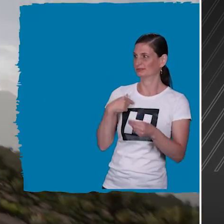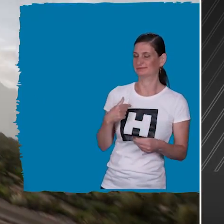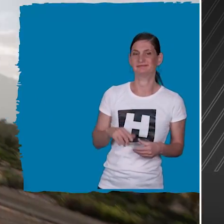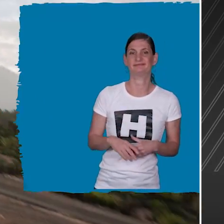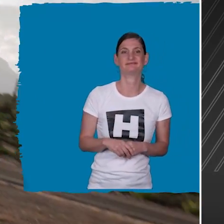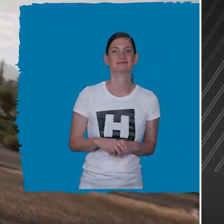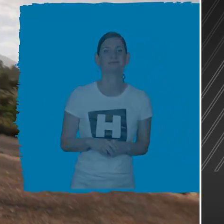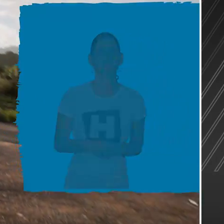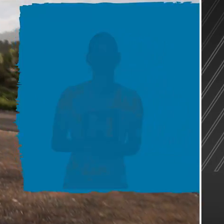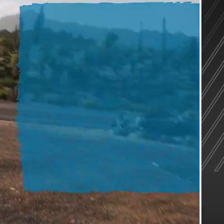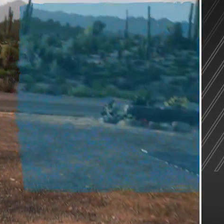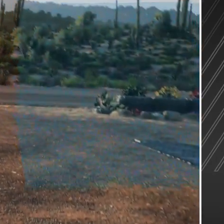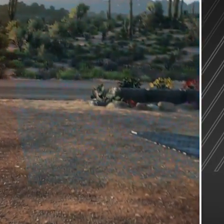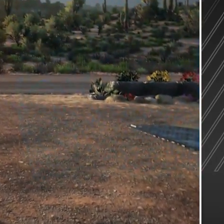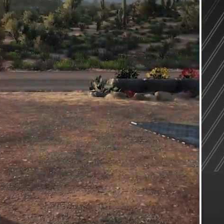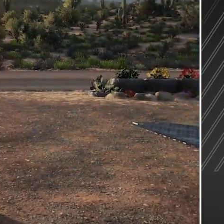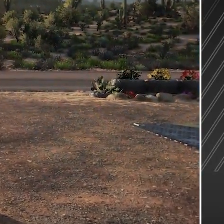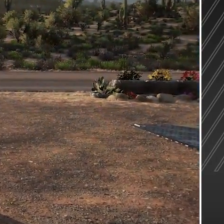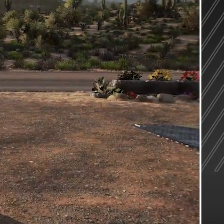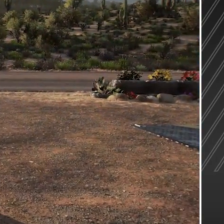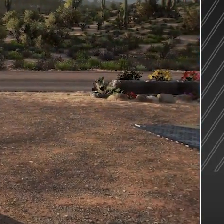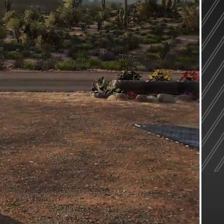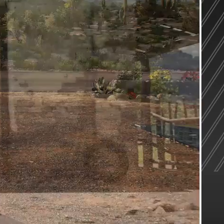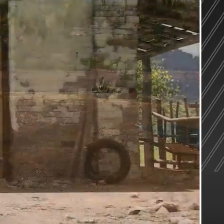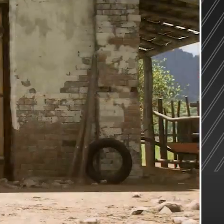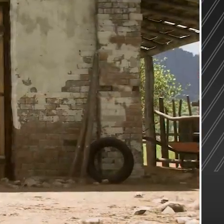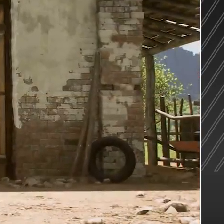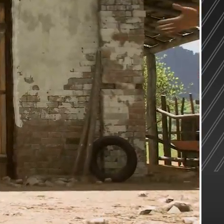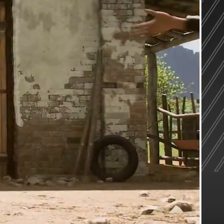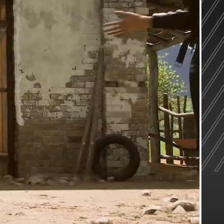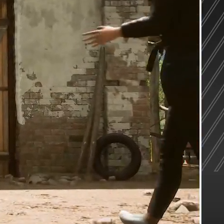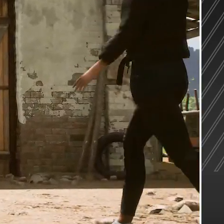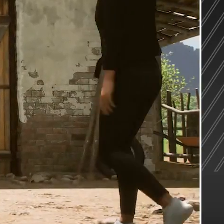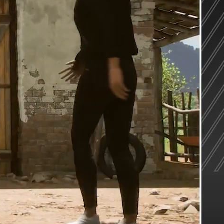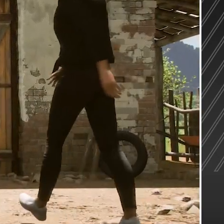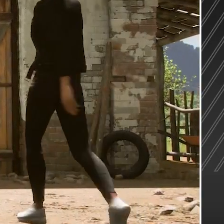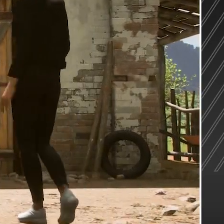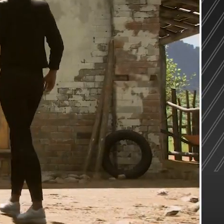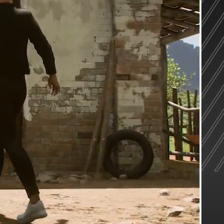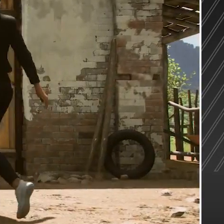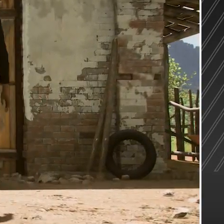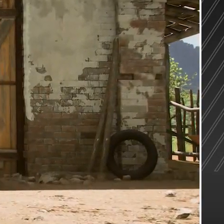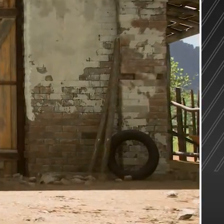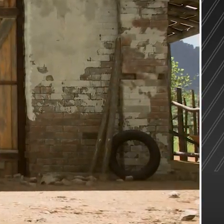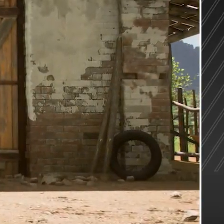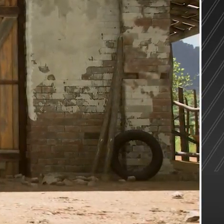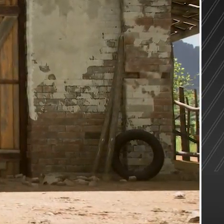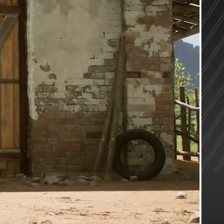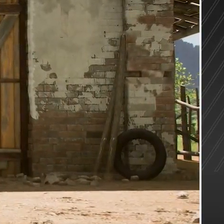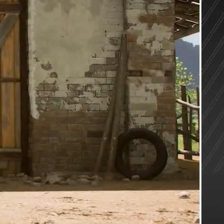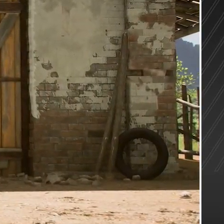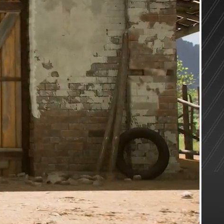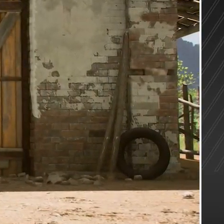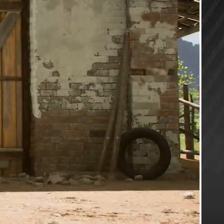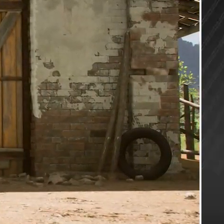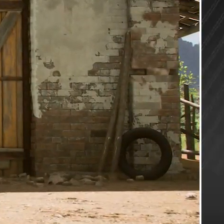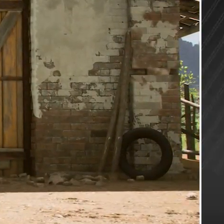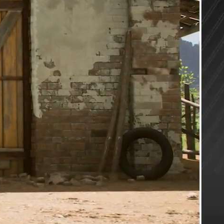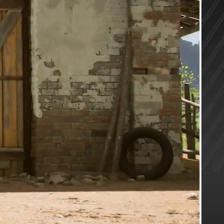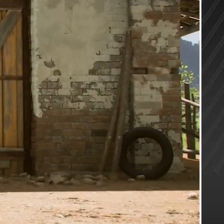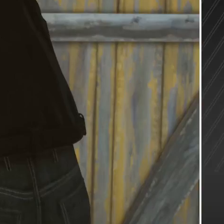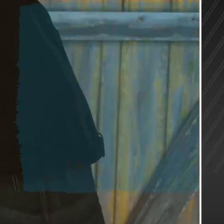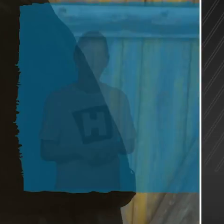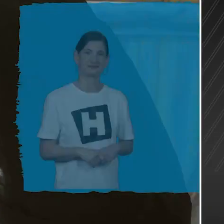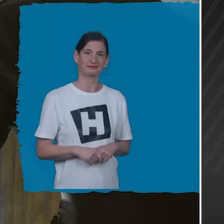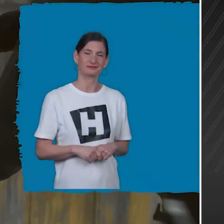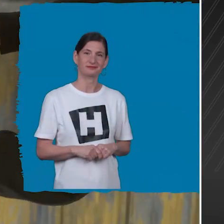sign language interpretation. So it's in all of our cinematics, about 150, I want to say. And that's because that's where most